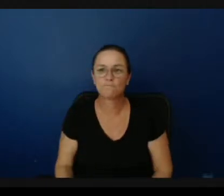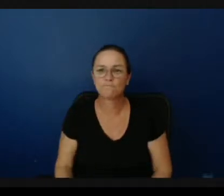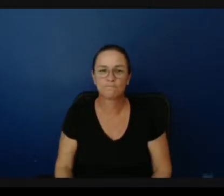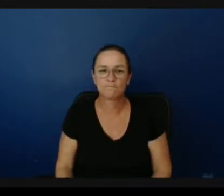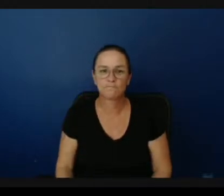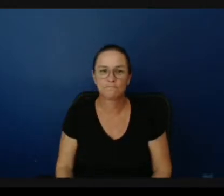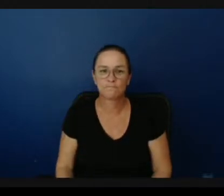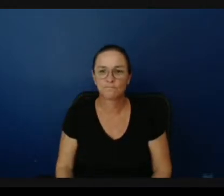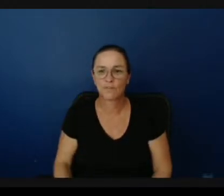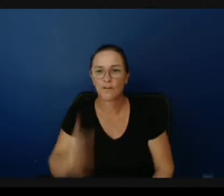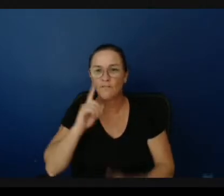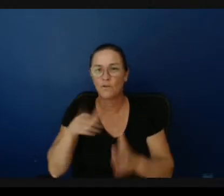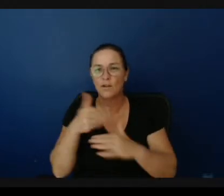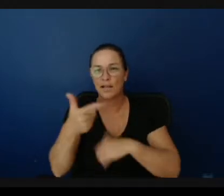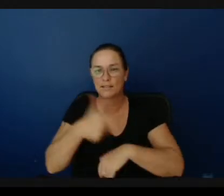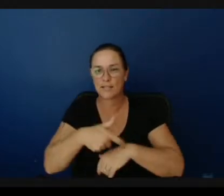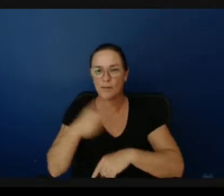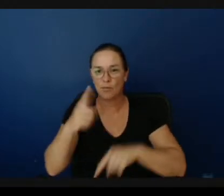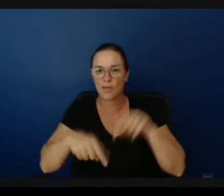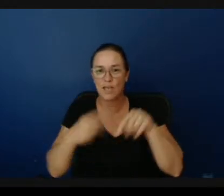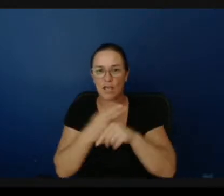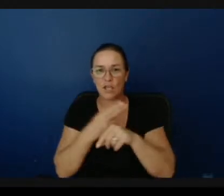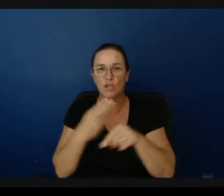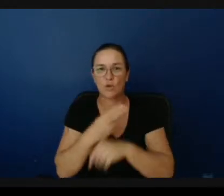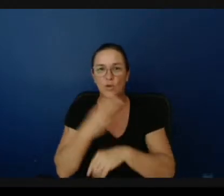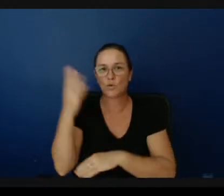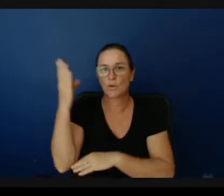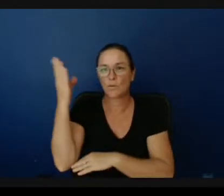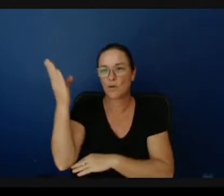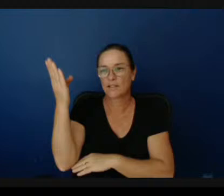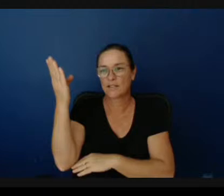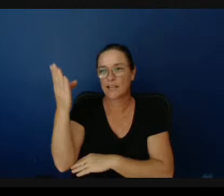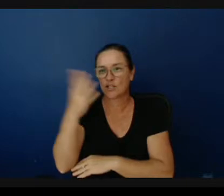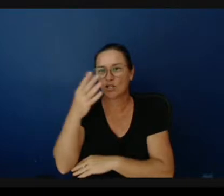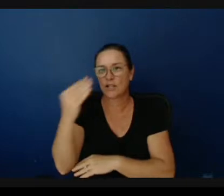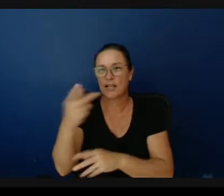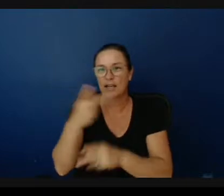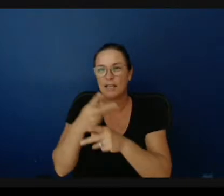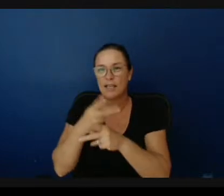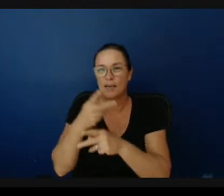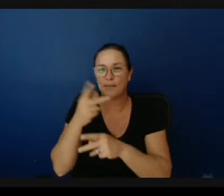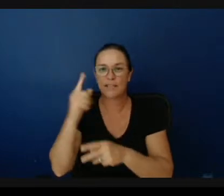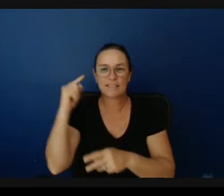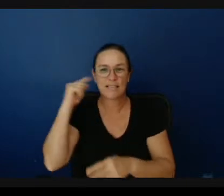for next time, we can't use presentations and keep audio.